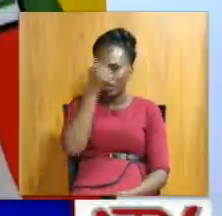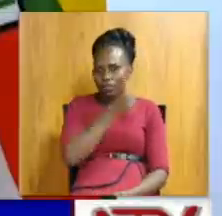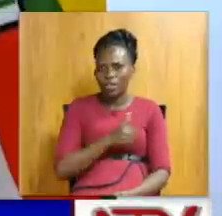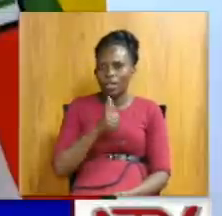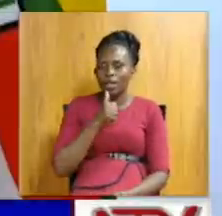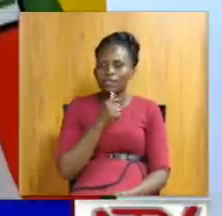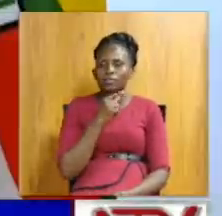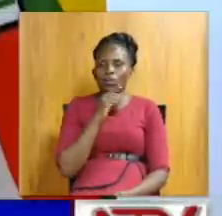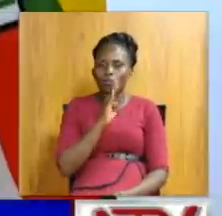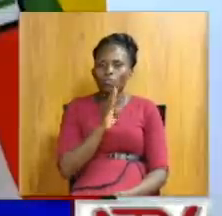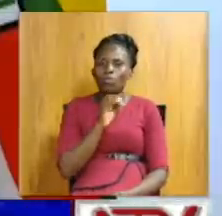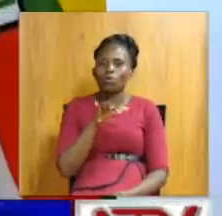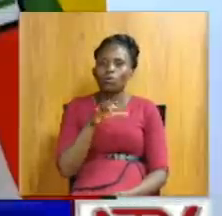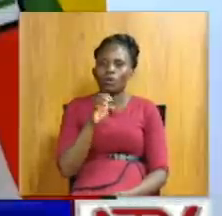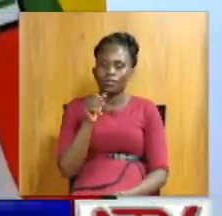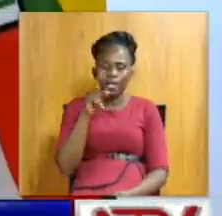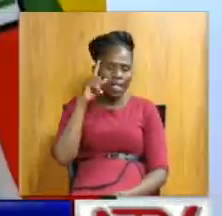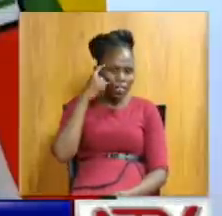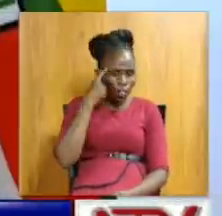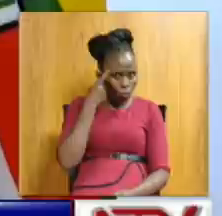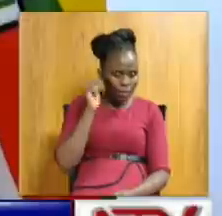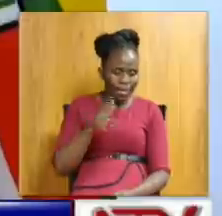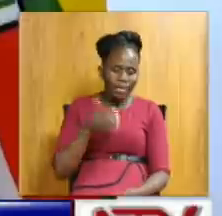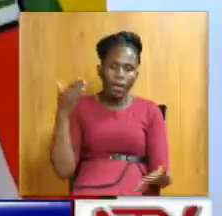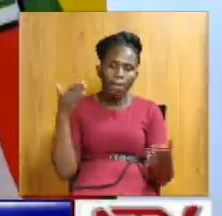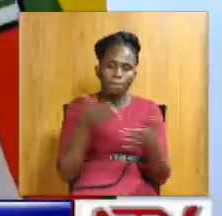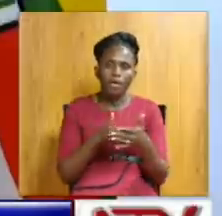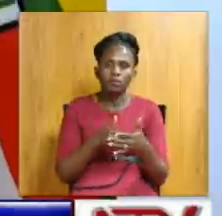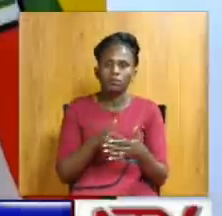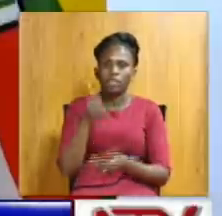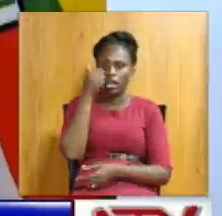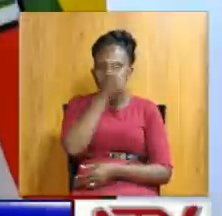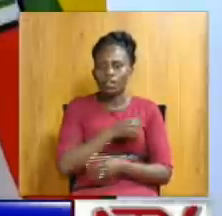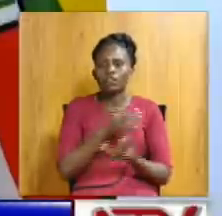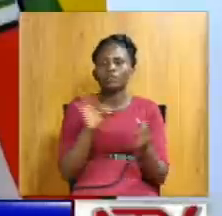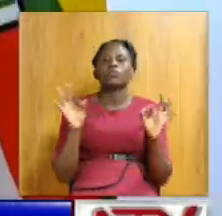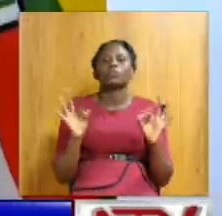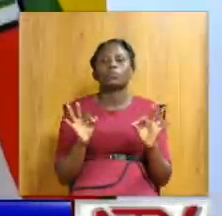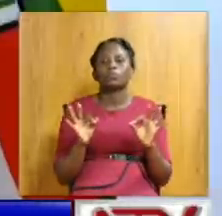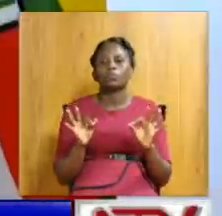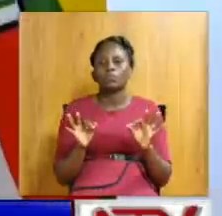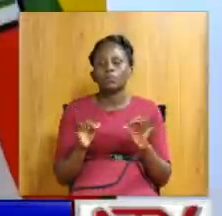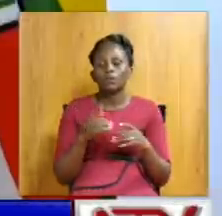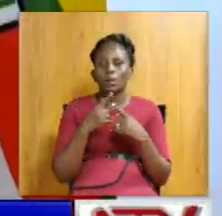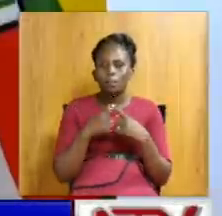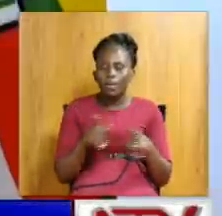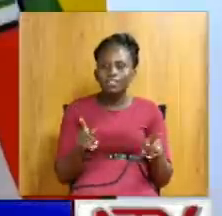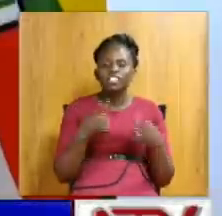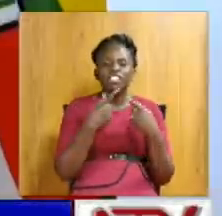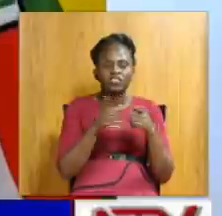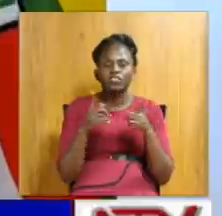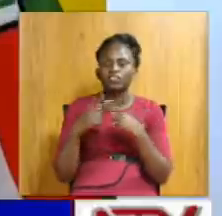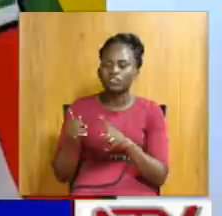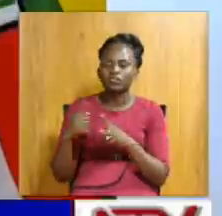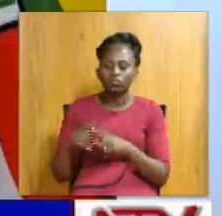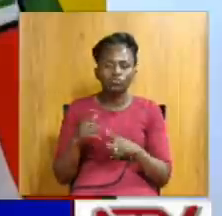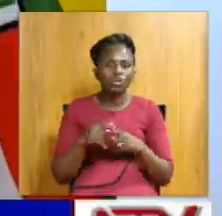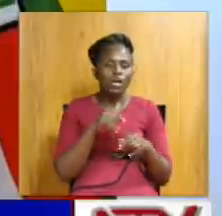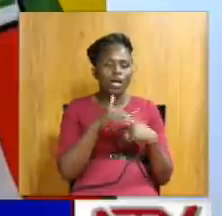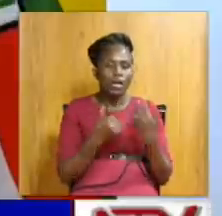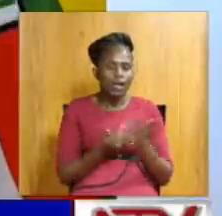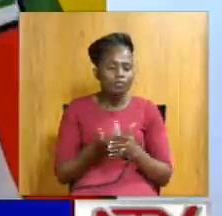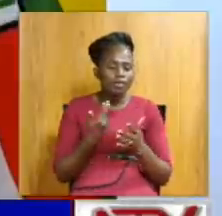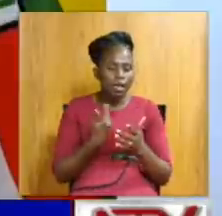thought that they could block the march of African freedom. The various chapters of African patriots moved